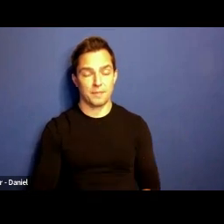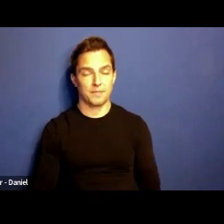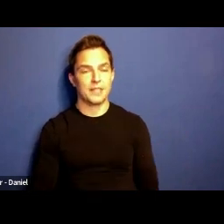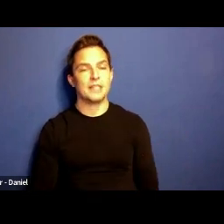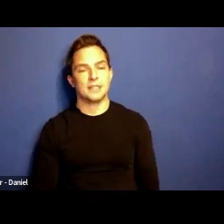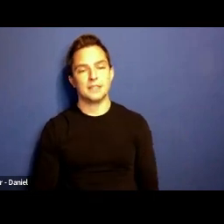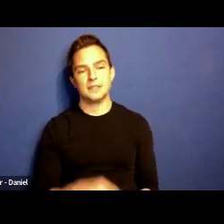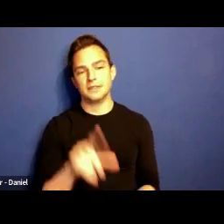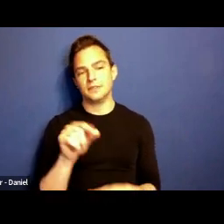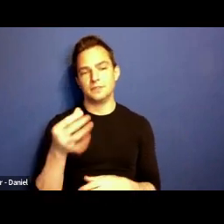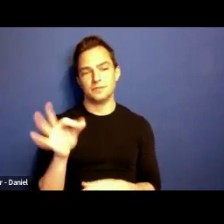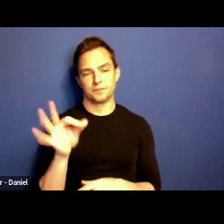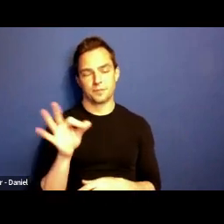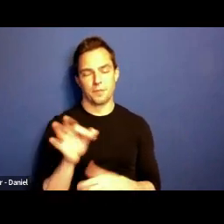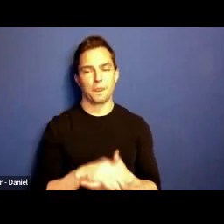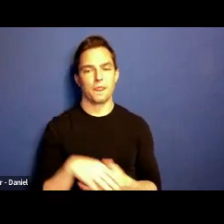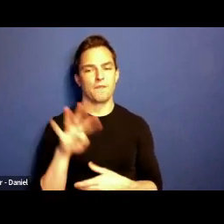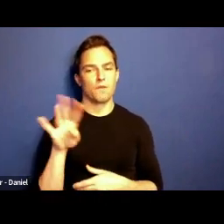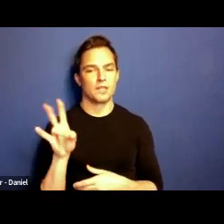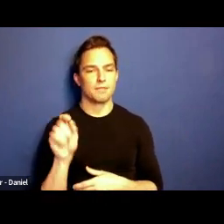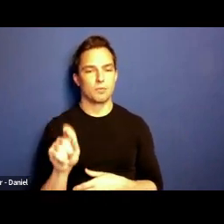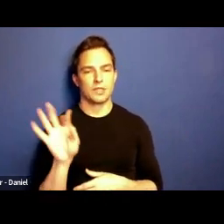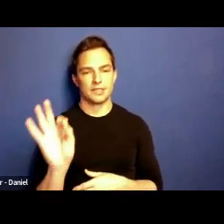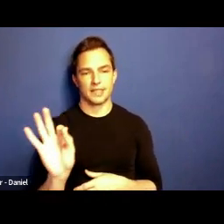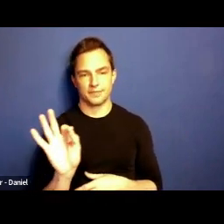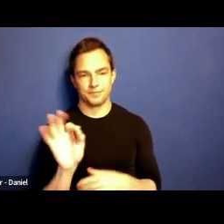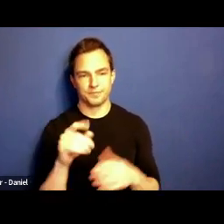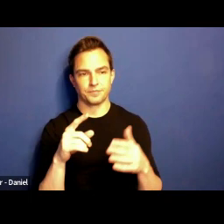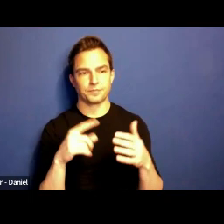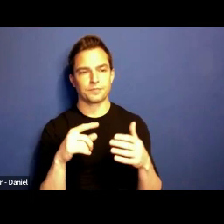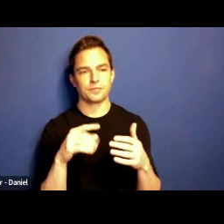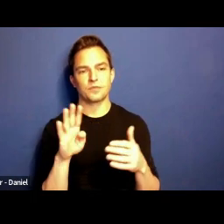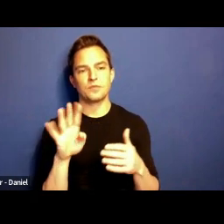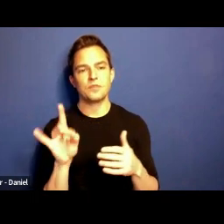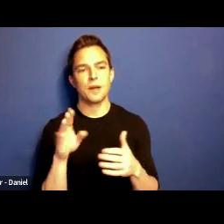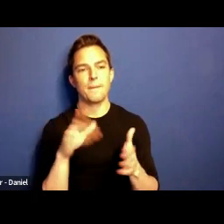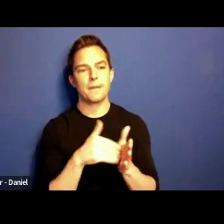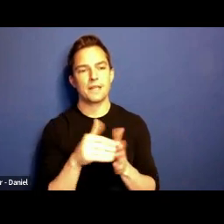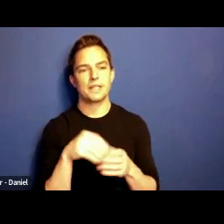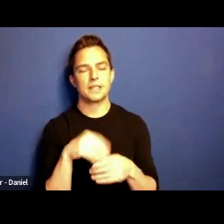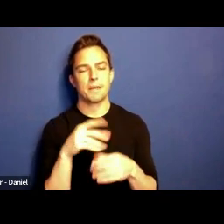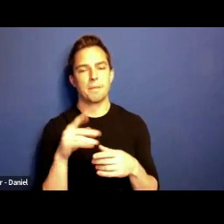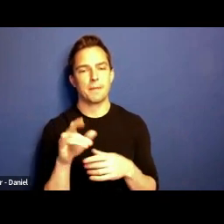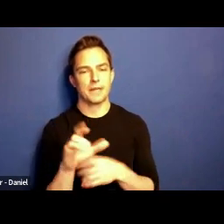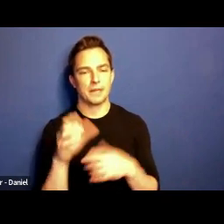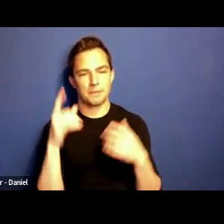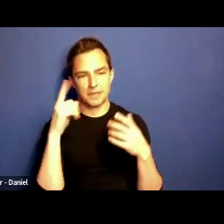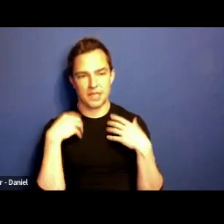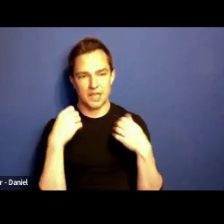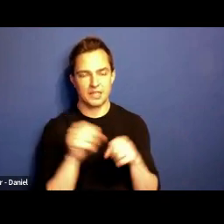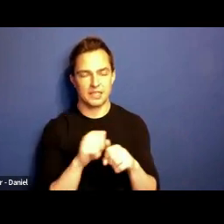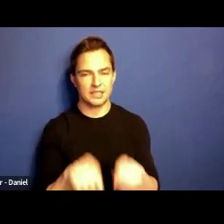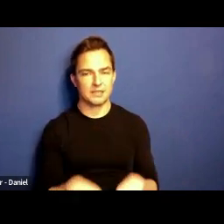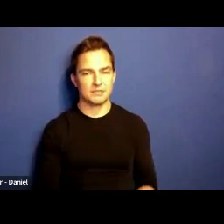in 2019, there was $47.9, almost $48 billion spent by the public mental health system. If